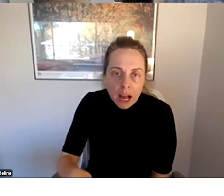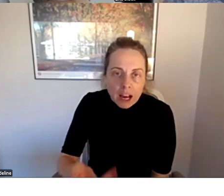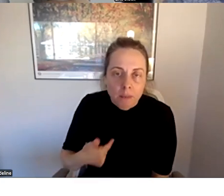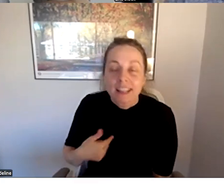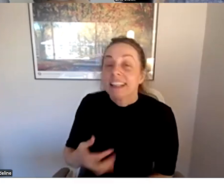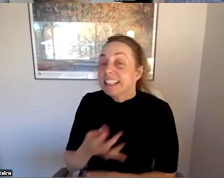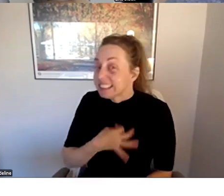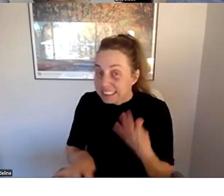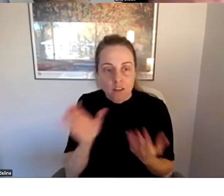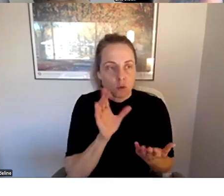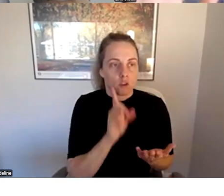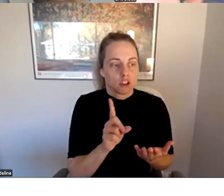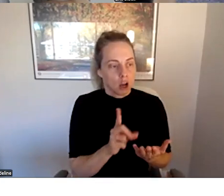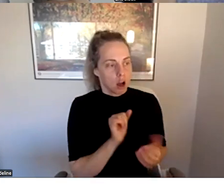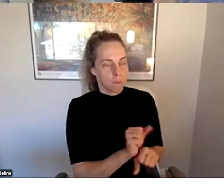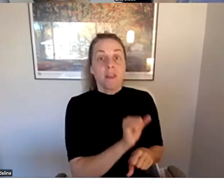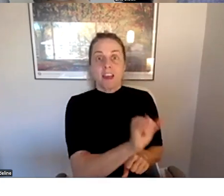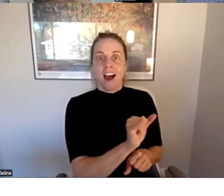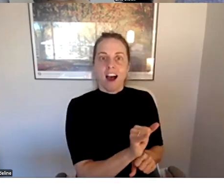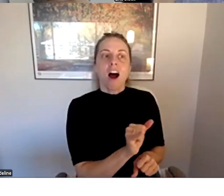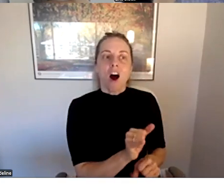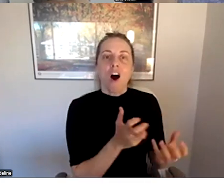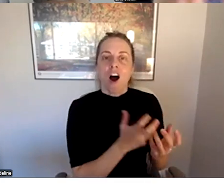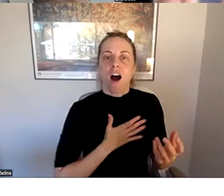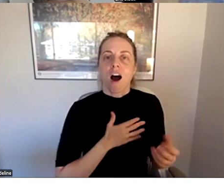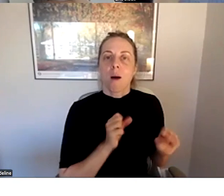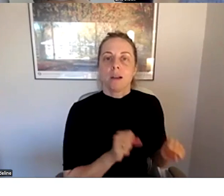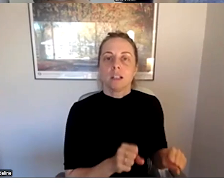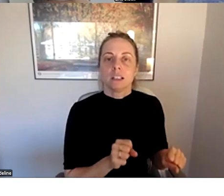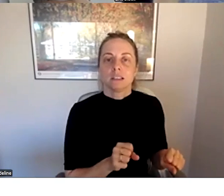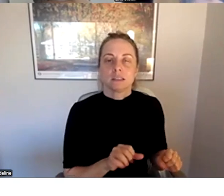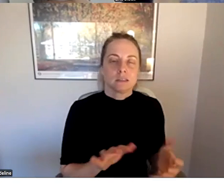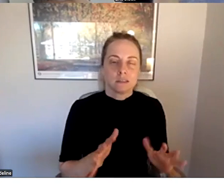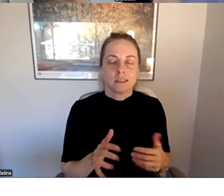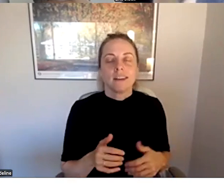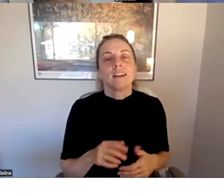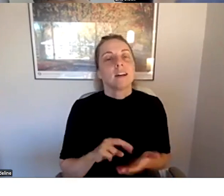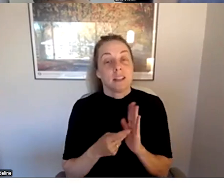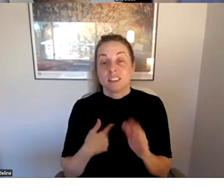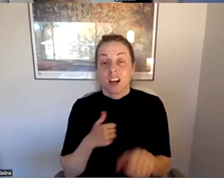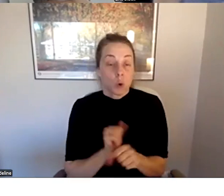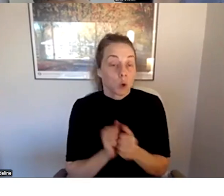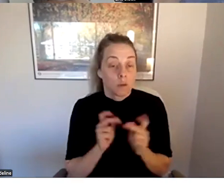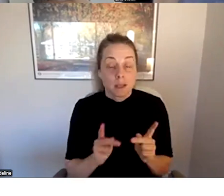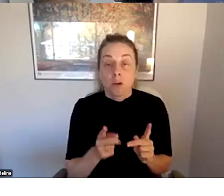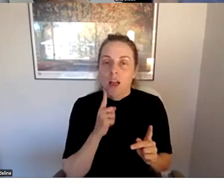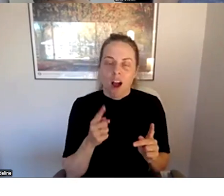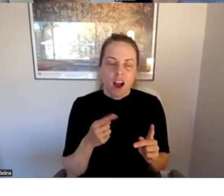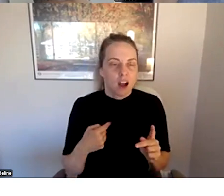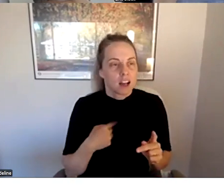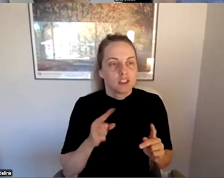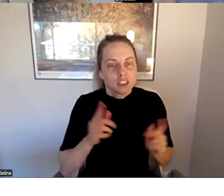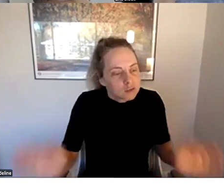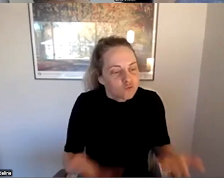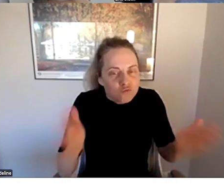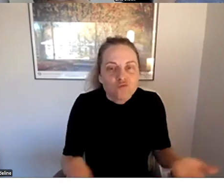So for me, it's to constantly, when I rock with people, is to lift them up and say, man, brother, that's going to happen, right? You know, what you want